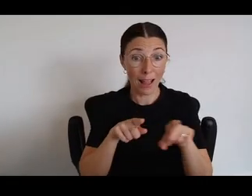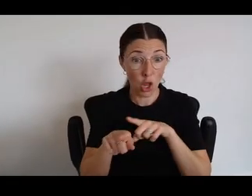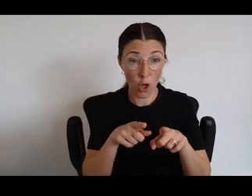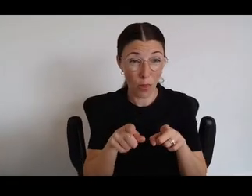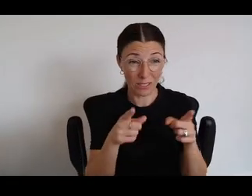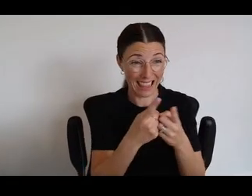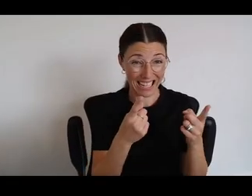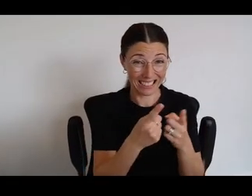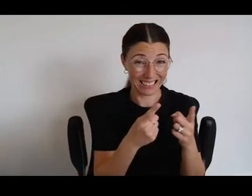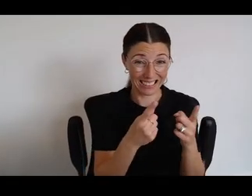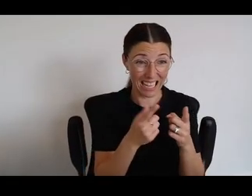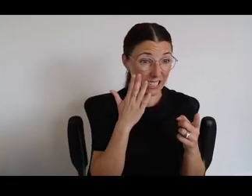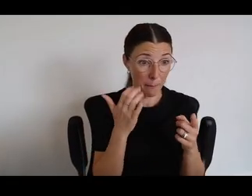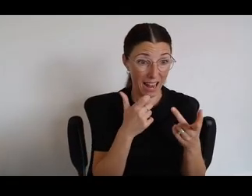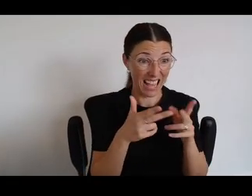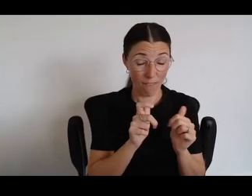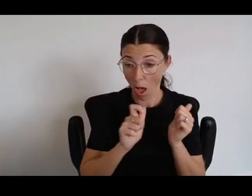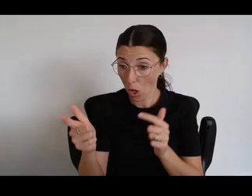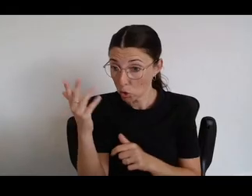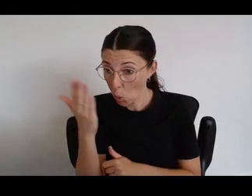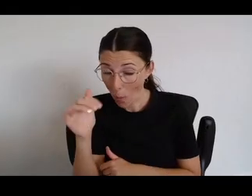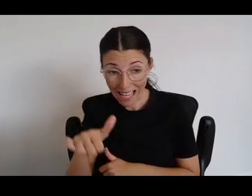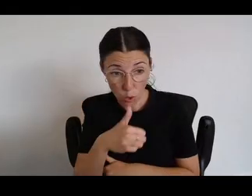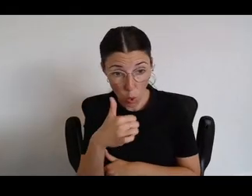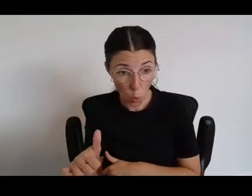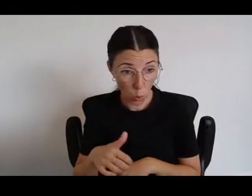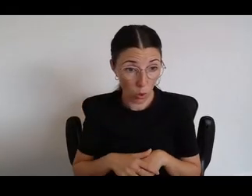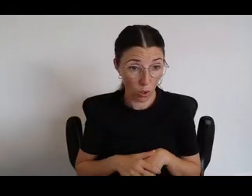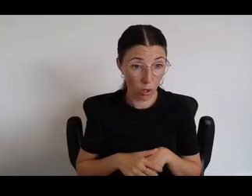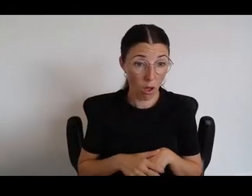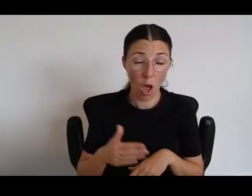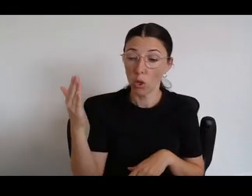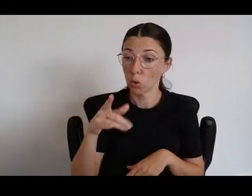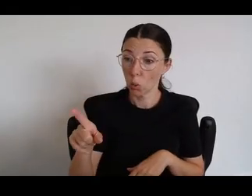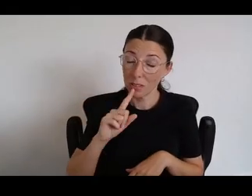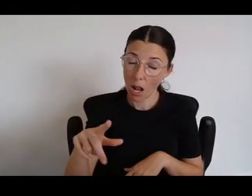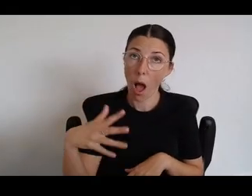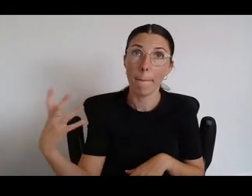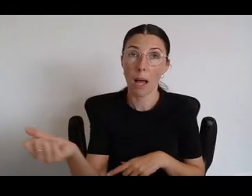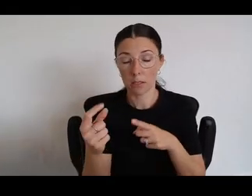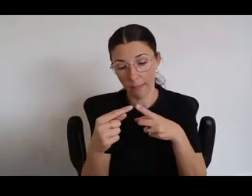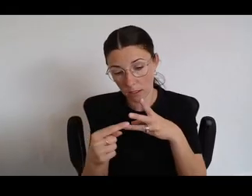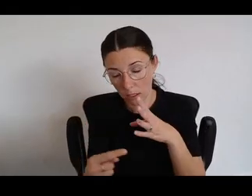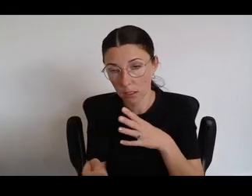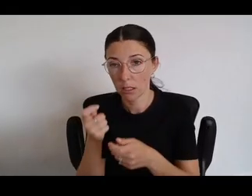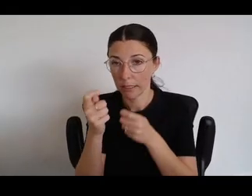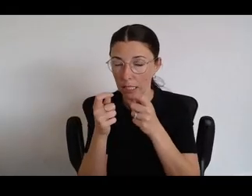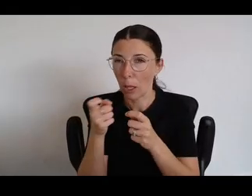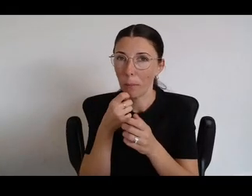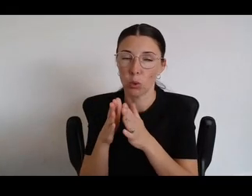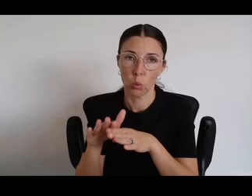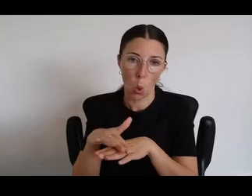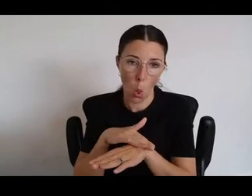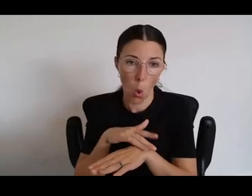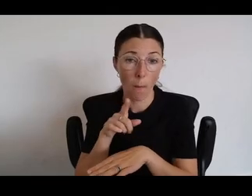The school kind of slowed me doing these things that I wanted to do because I had to do these degrees and examinations and all these things. But look at this, it's a very